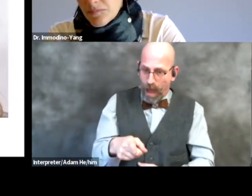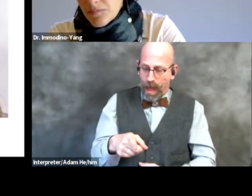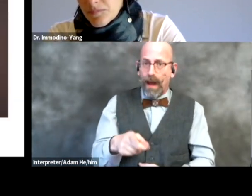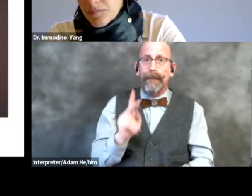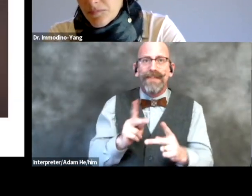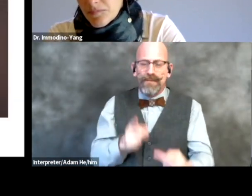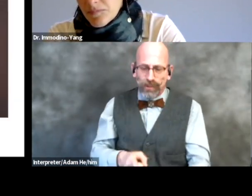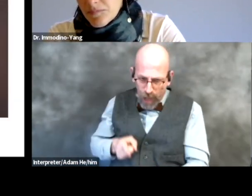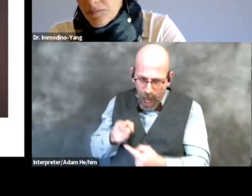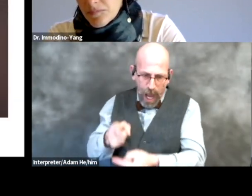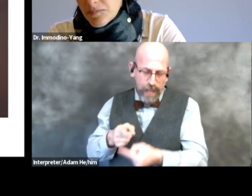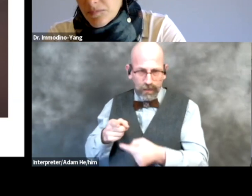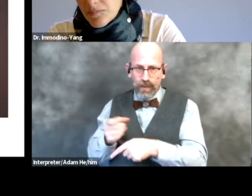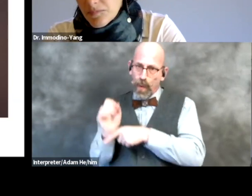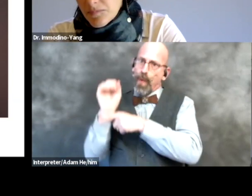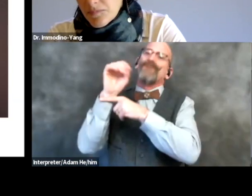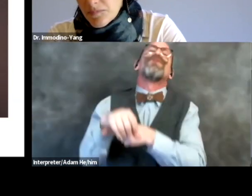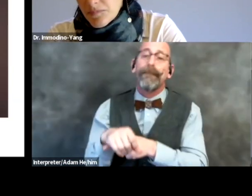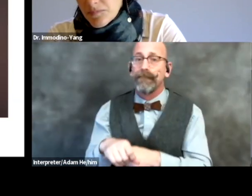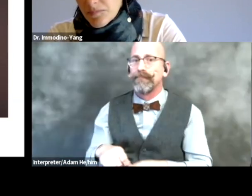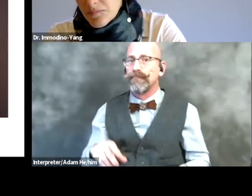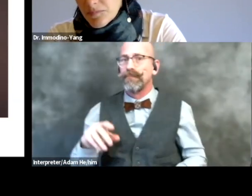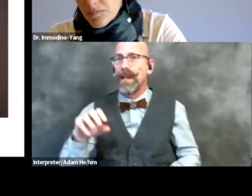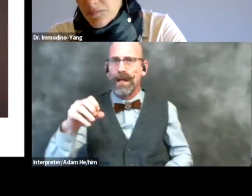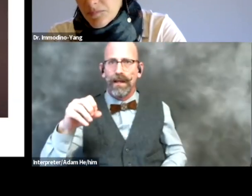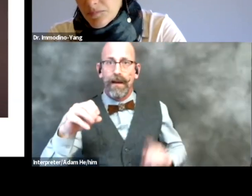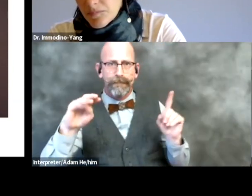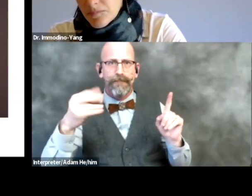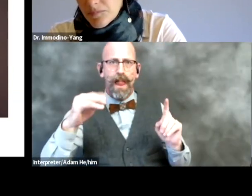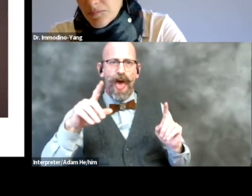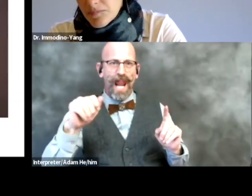And I want to become a doctor.